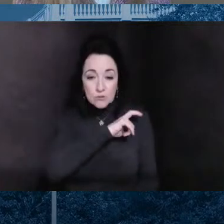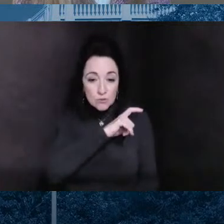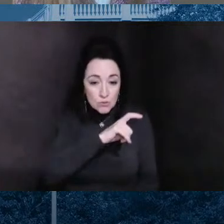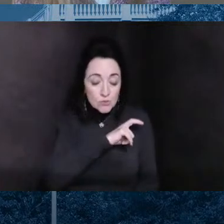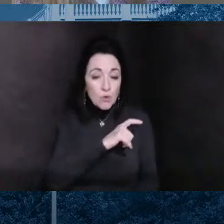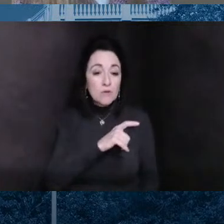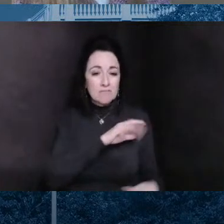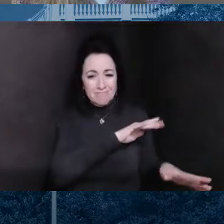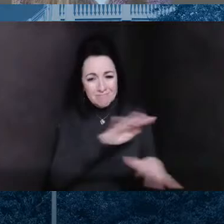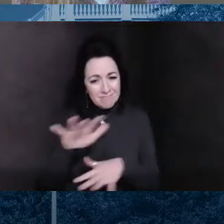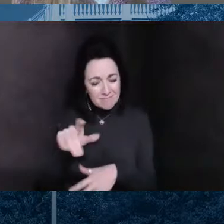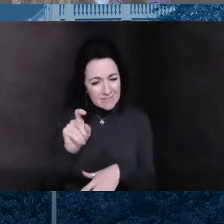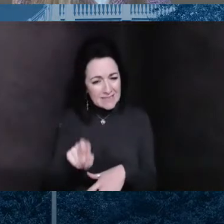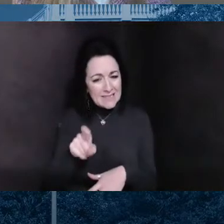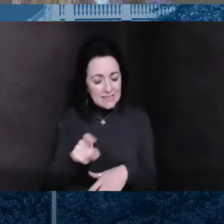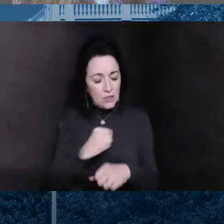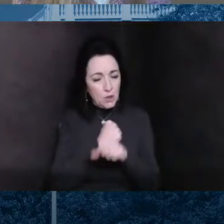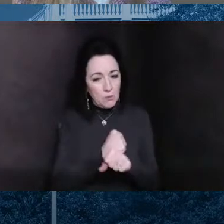about testing.